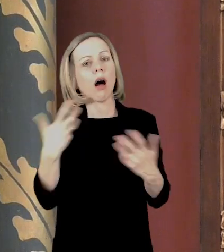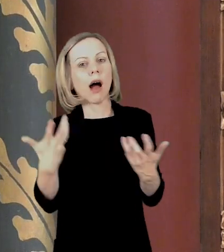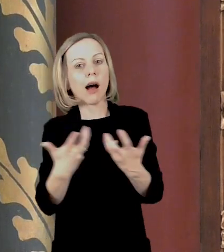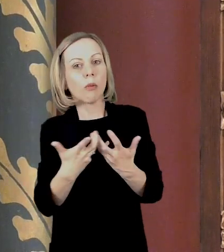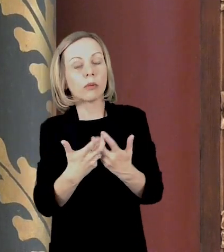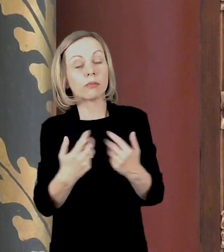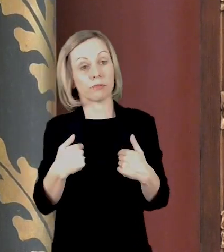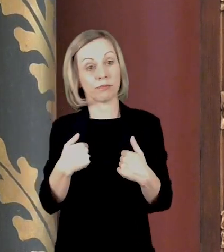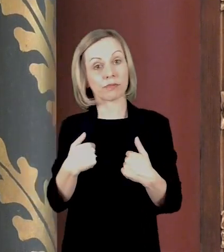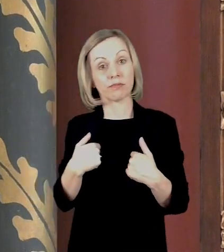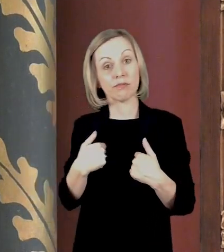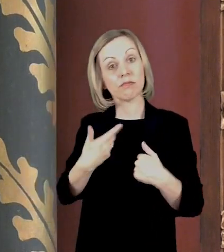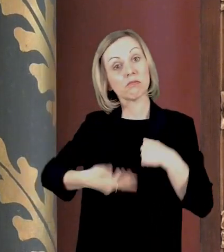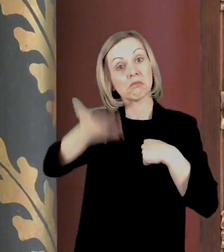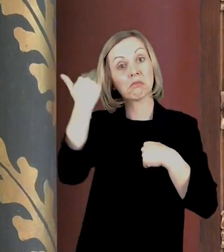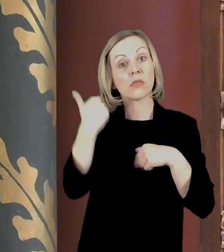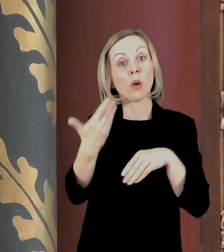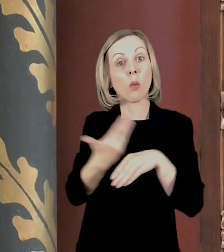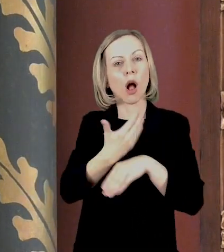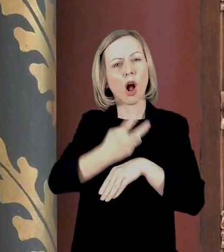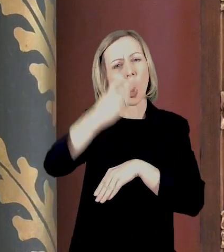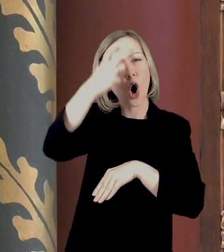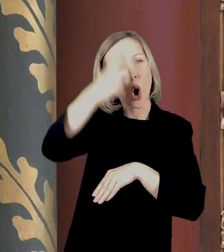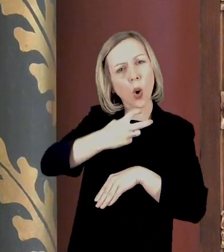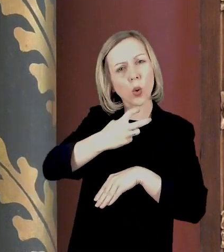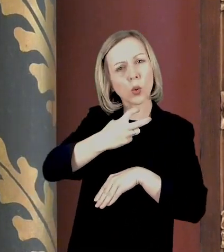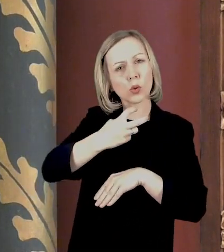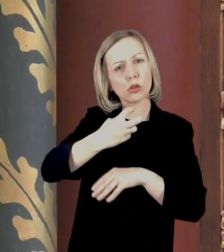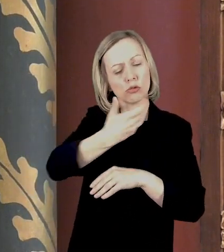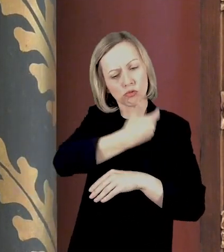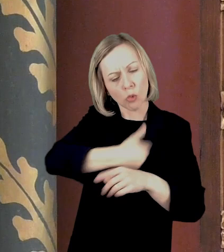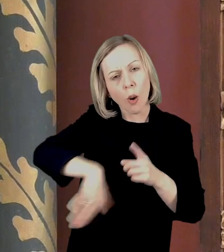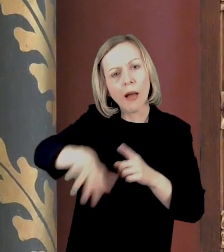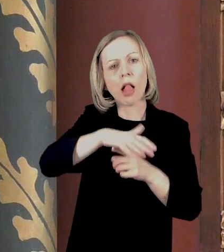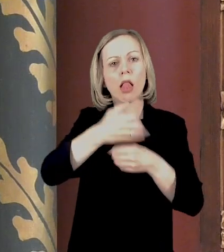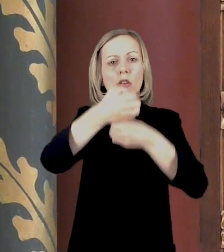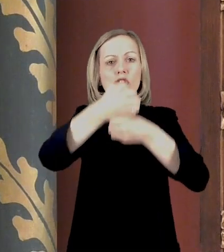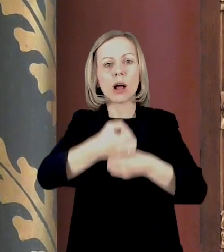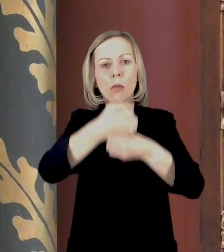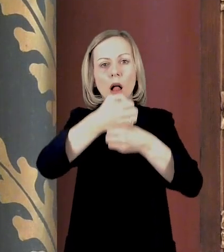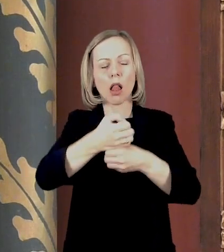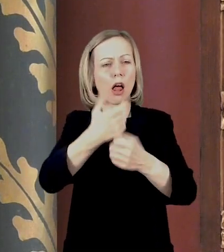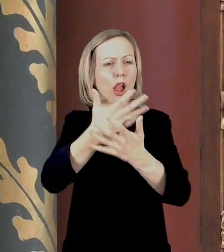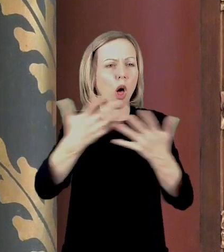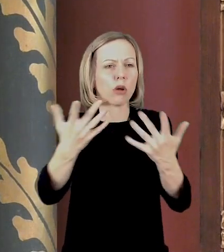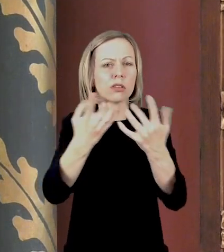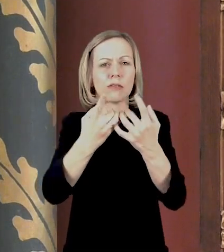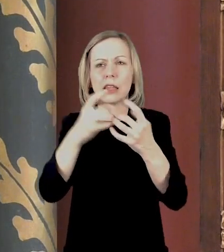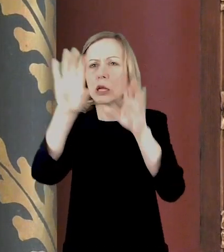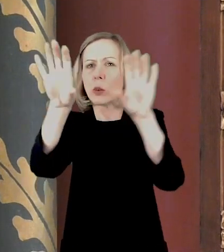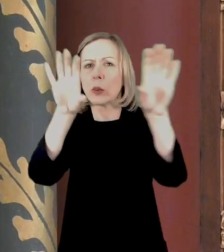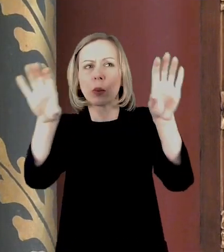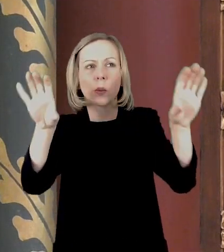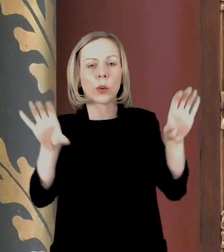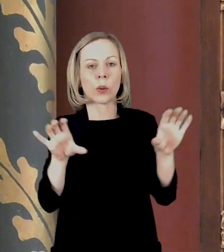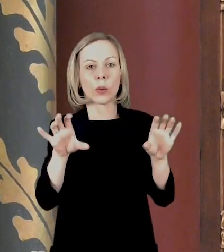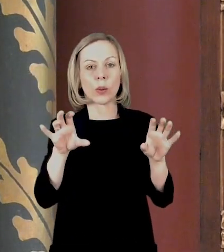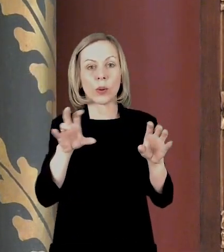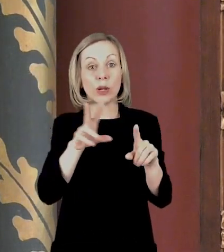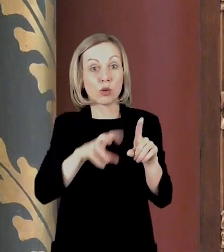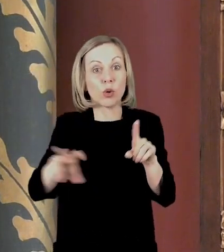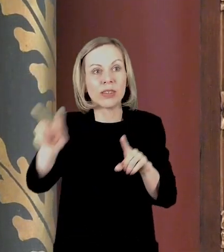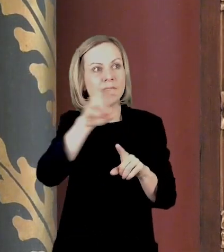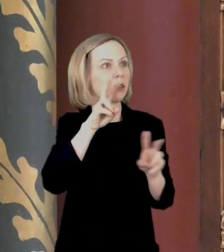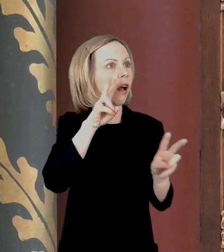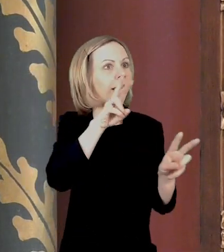I used to work in an ancient royal chapel, which was filled with memorials. Tourists used to love walking around reading what